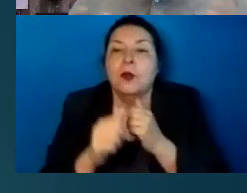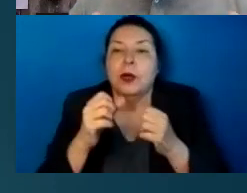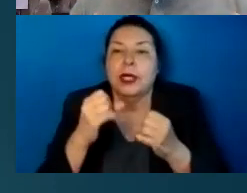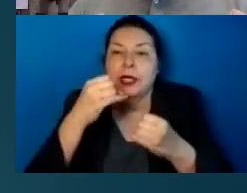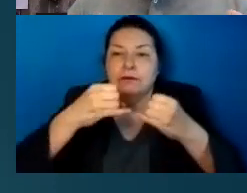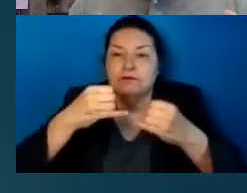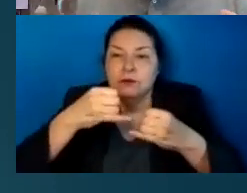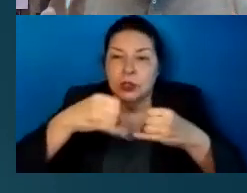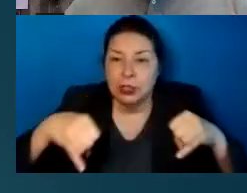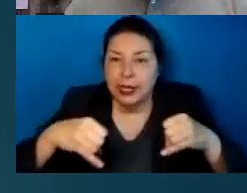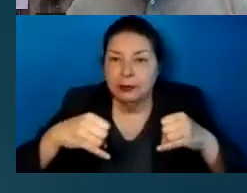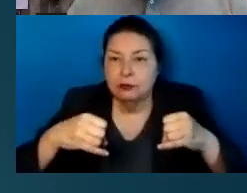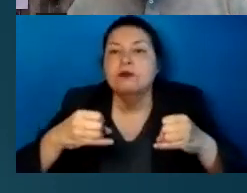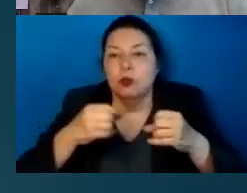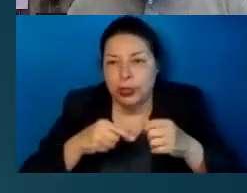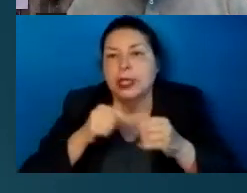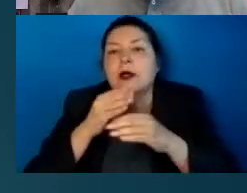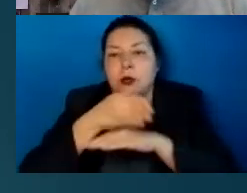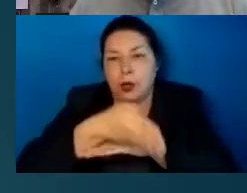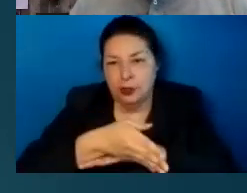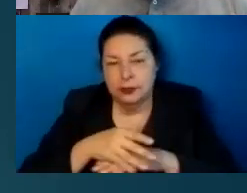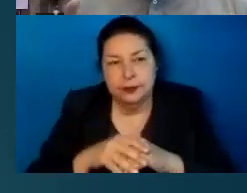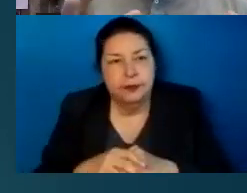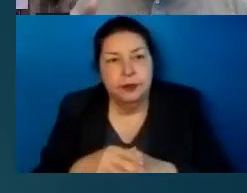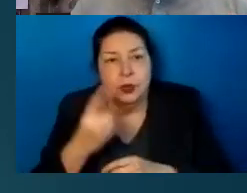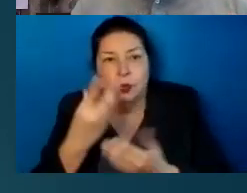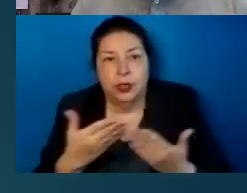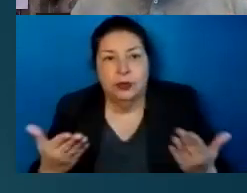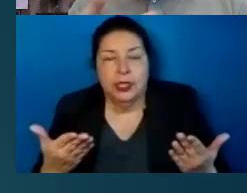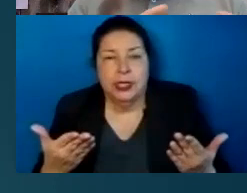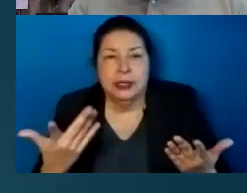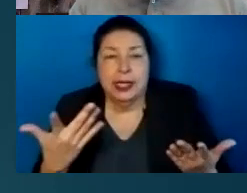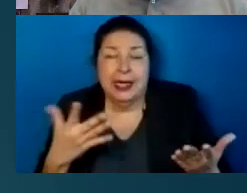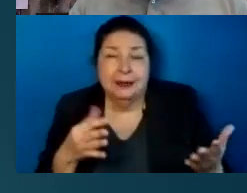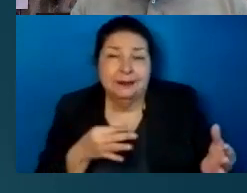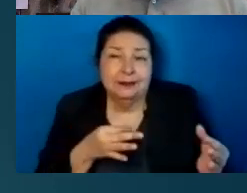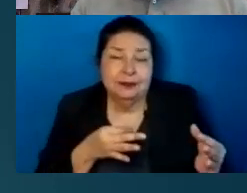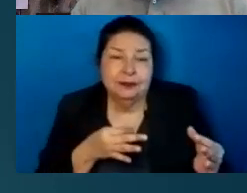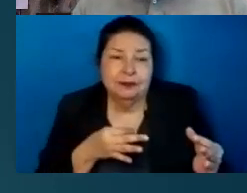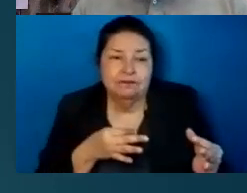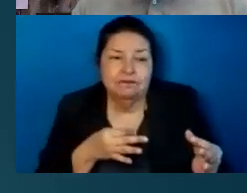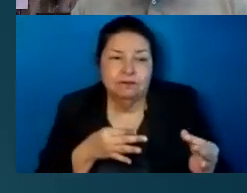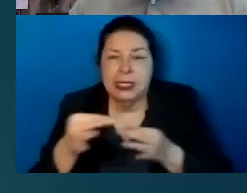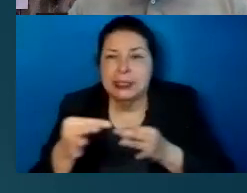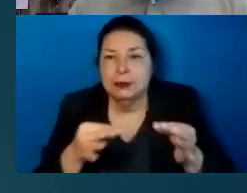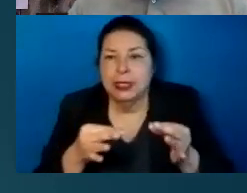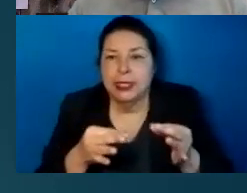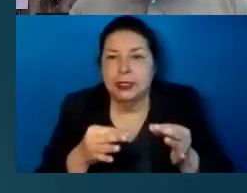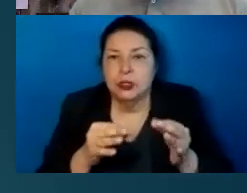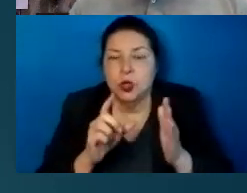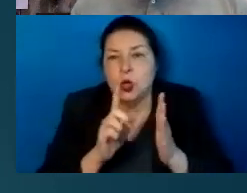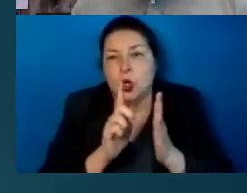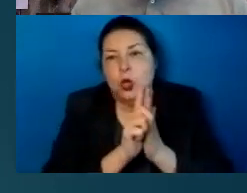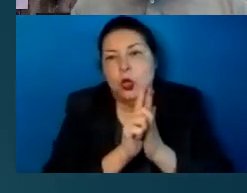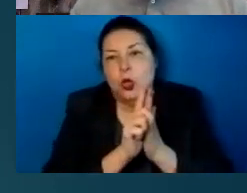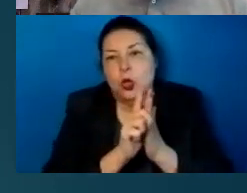Now, one of the things that defines Lutherans from